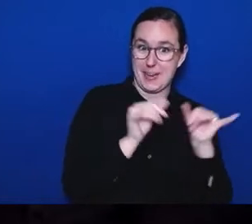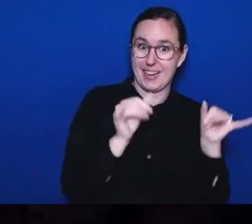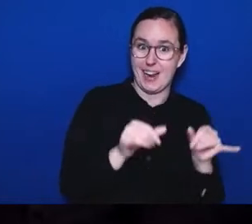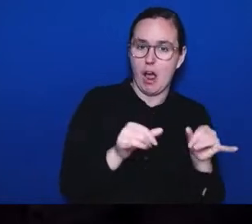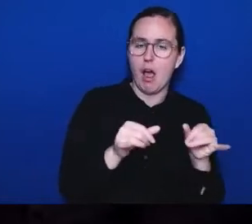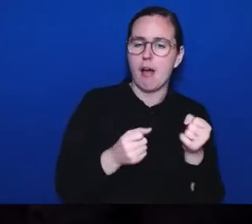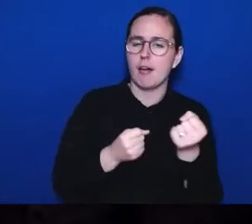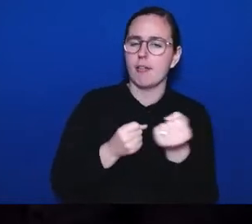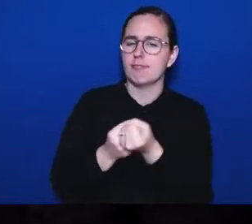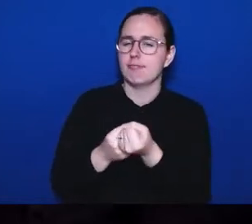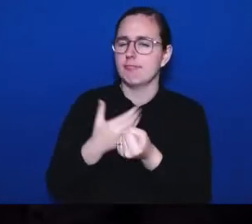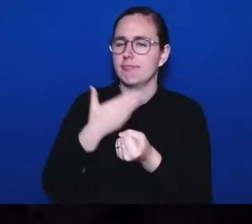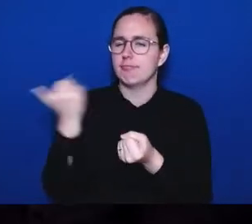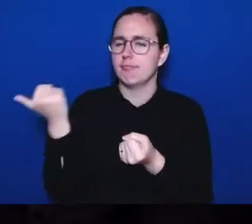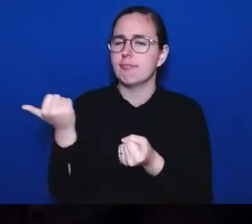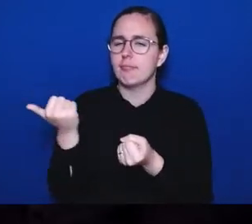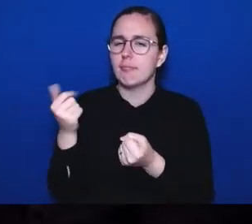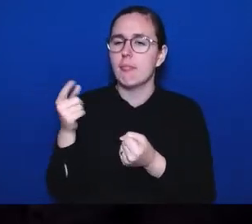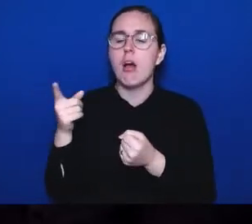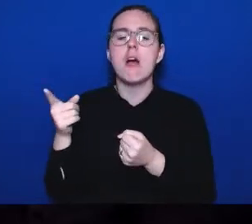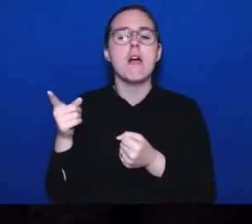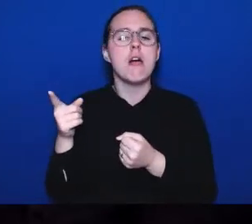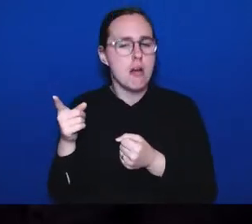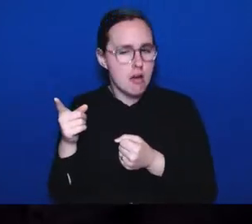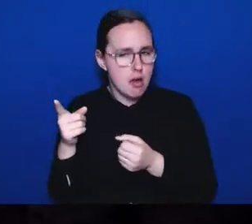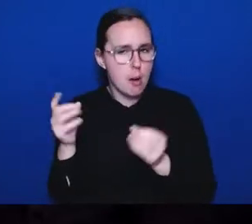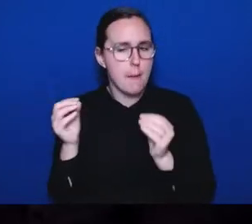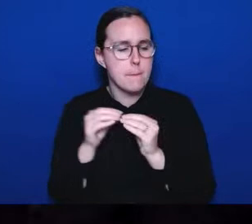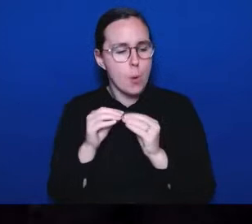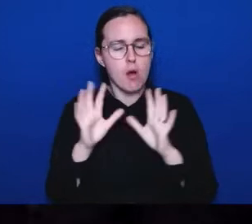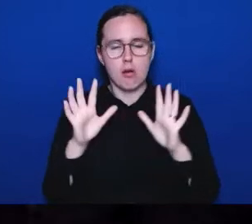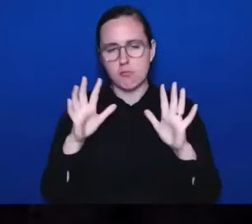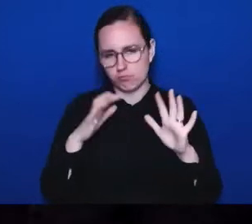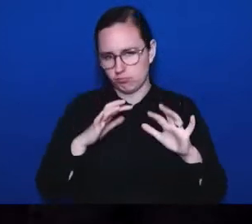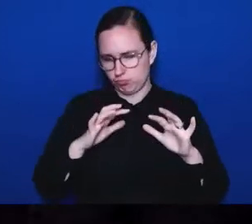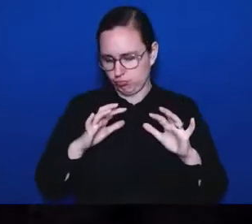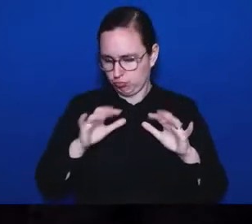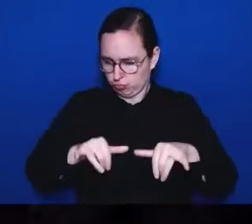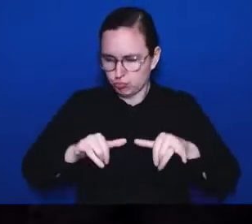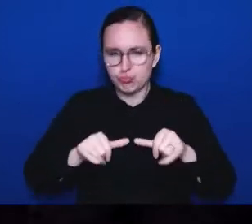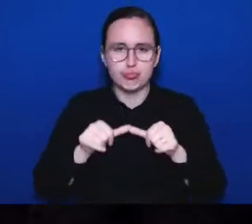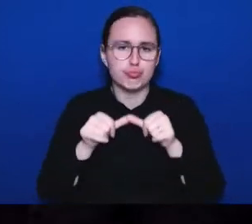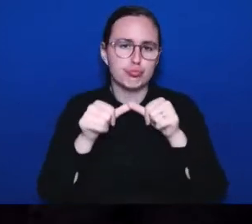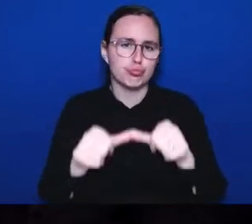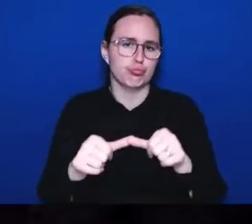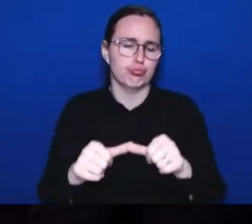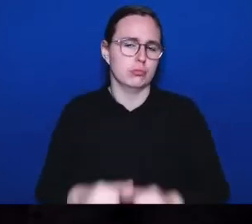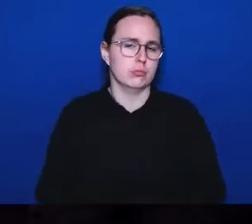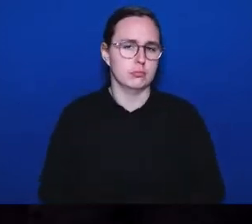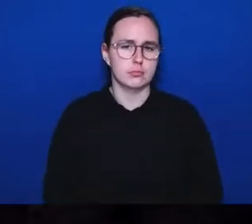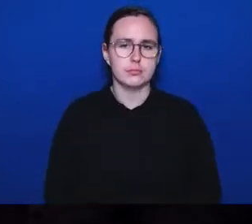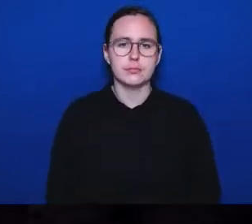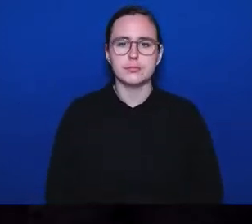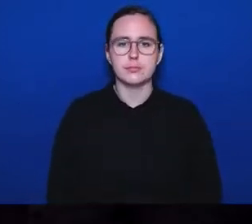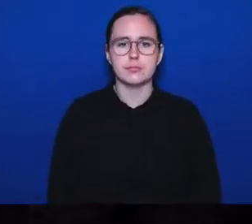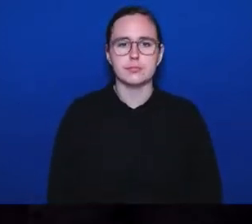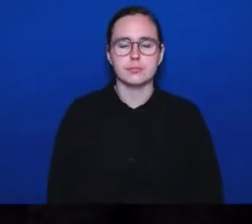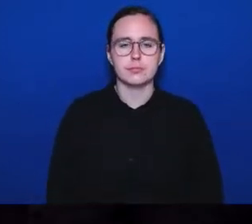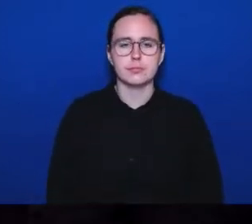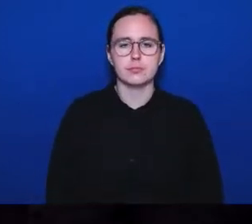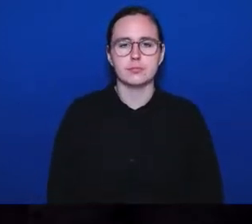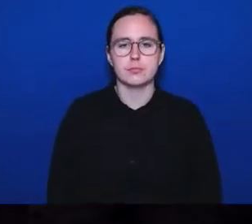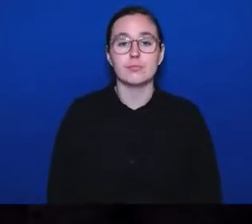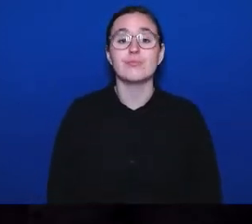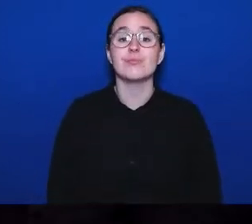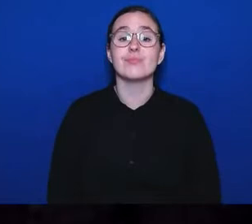the longitudinal family practice care that they have been to their patients. So really stabilizing the efforts on the ground. And our hope is that